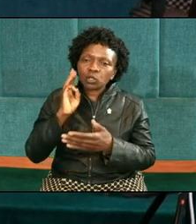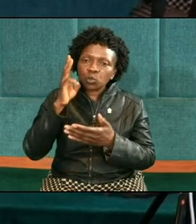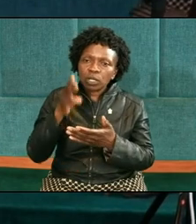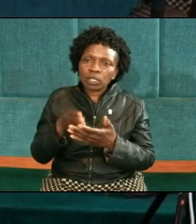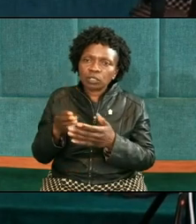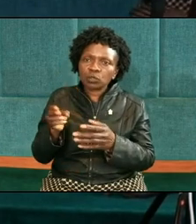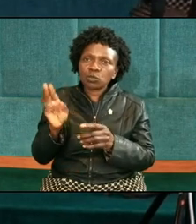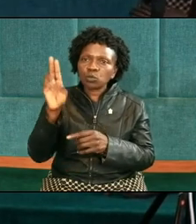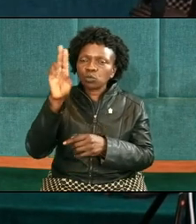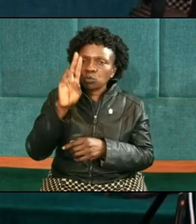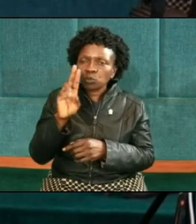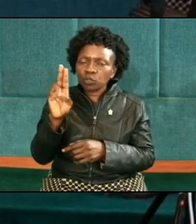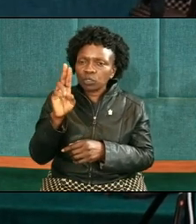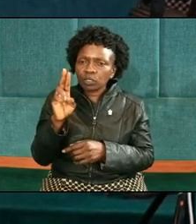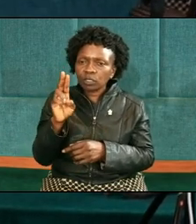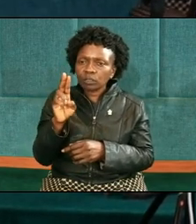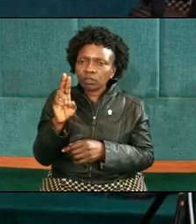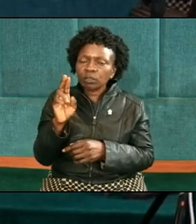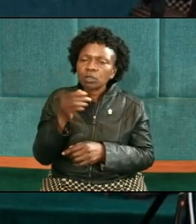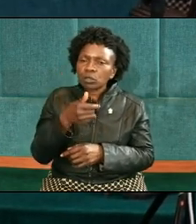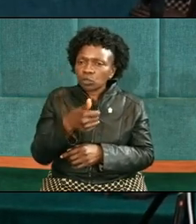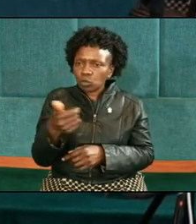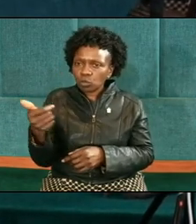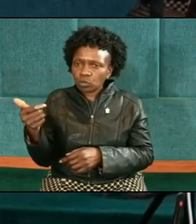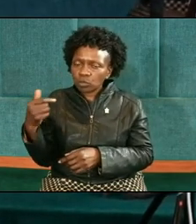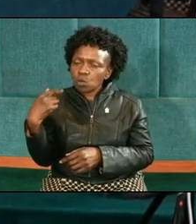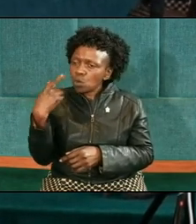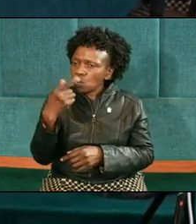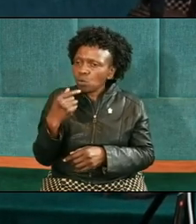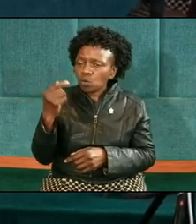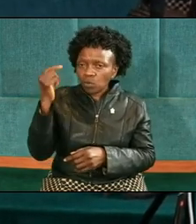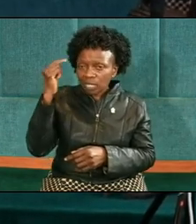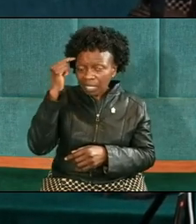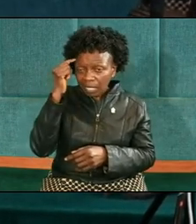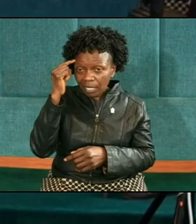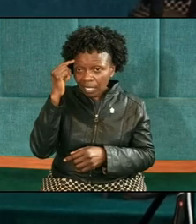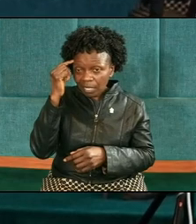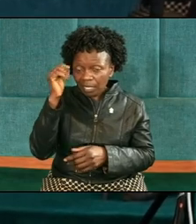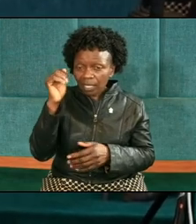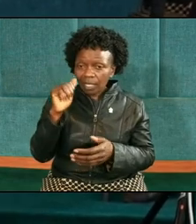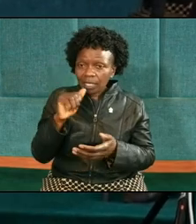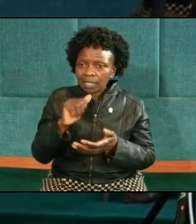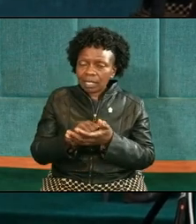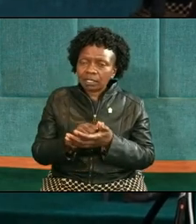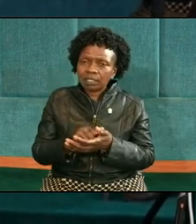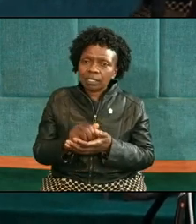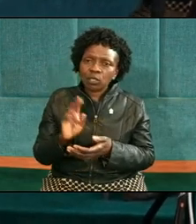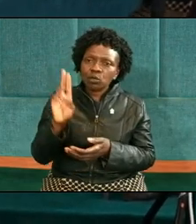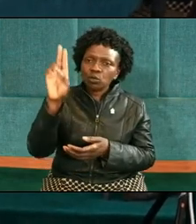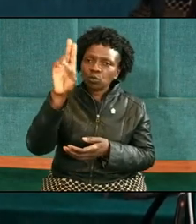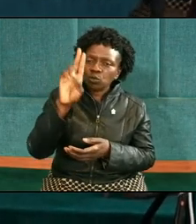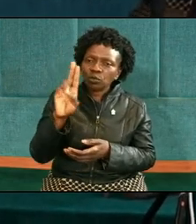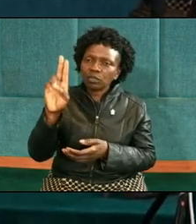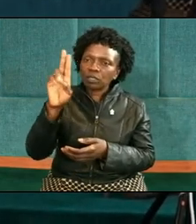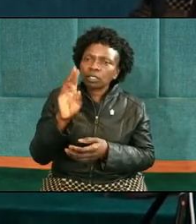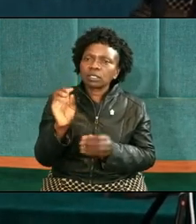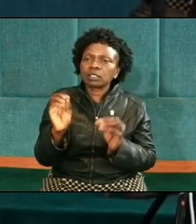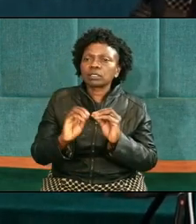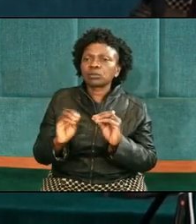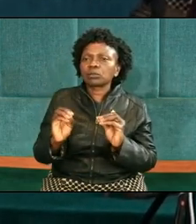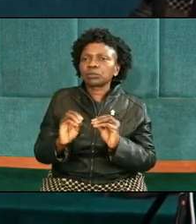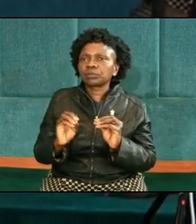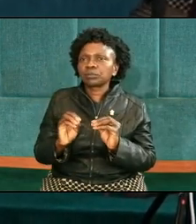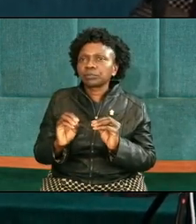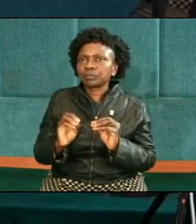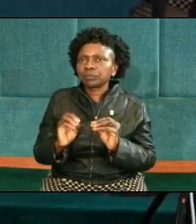those who don't think they could be used. God tends to handpick those who